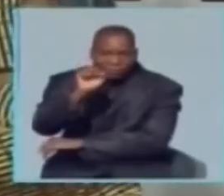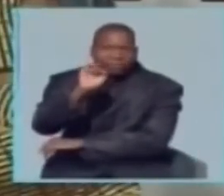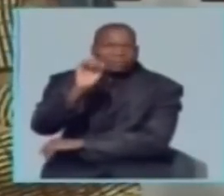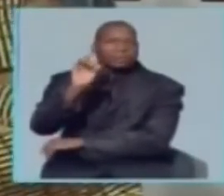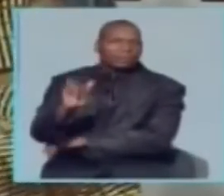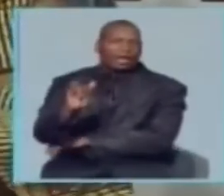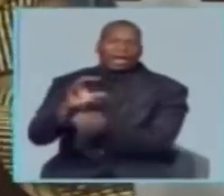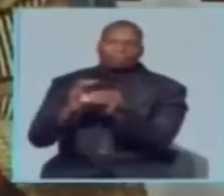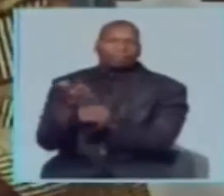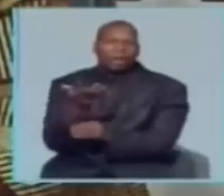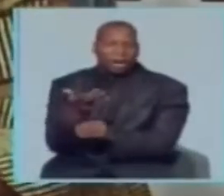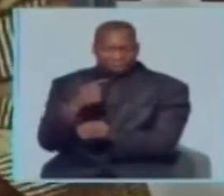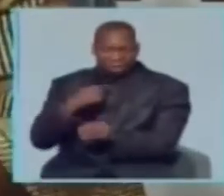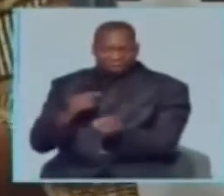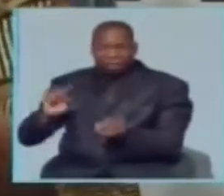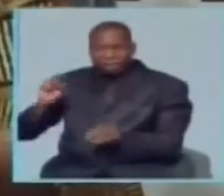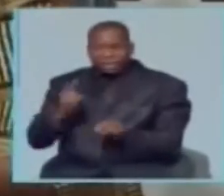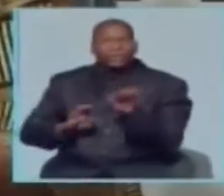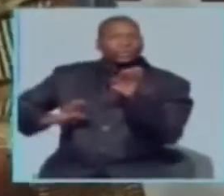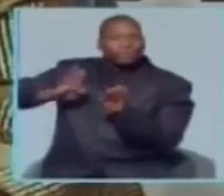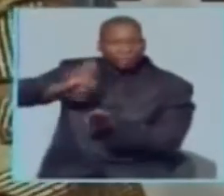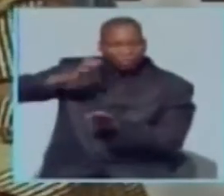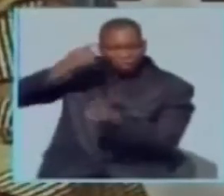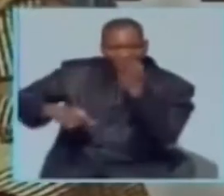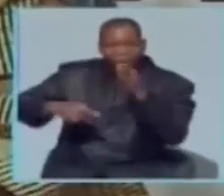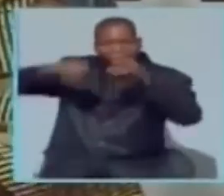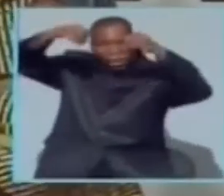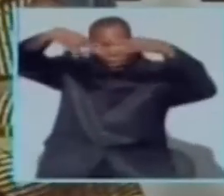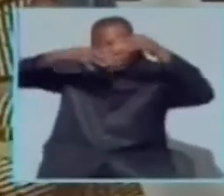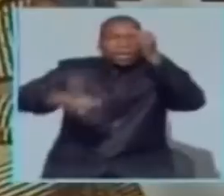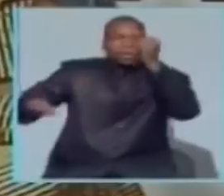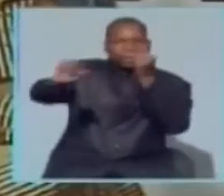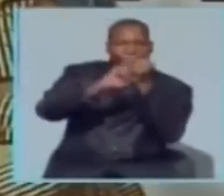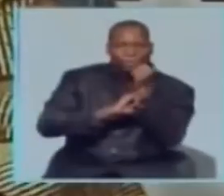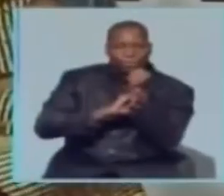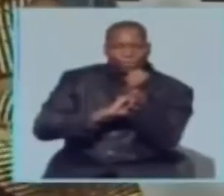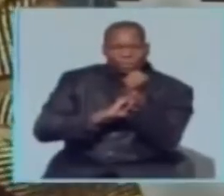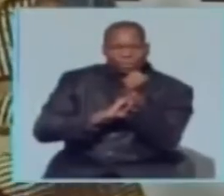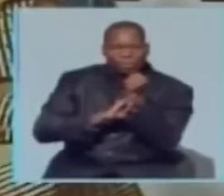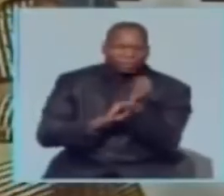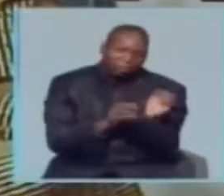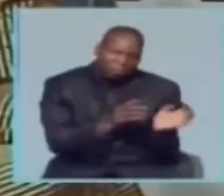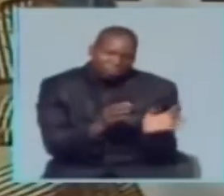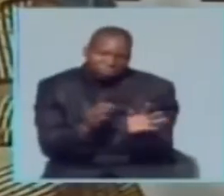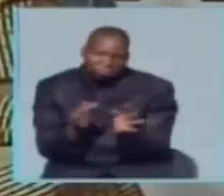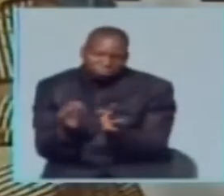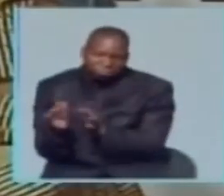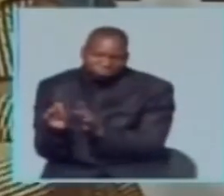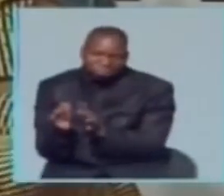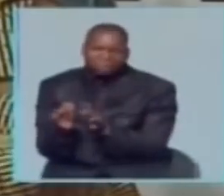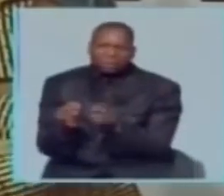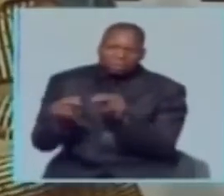that have been taken. So first was to import power. And thereafter, we began to have the